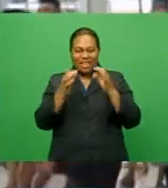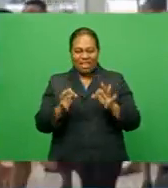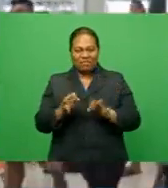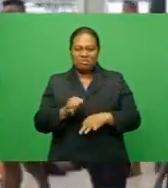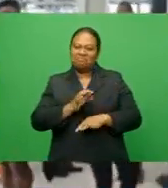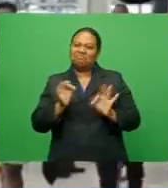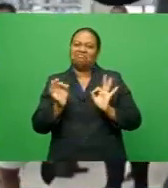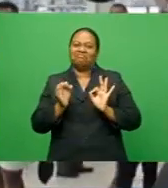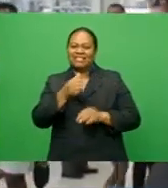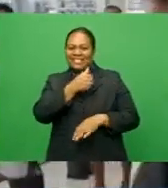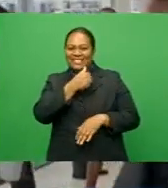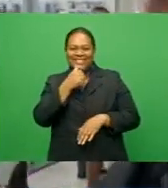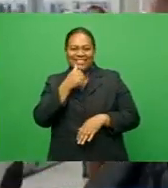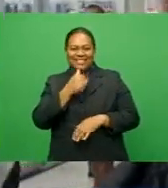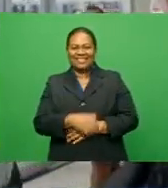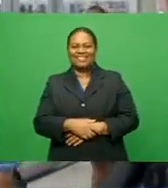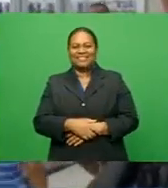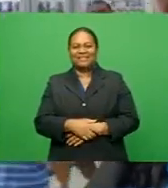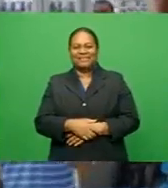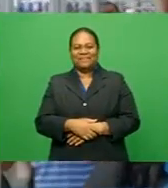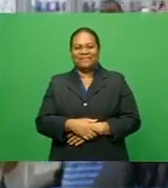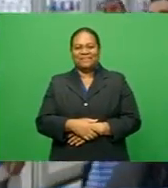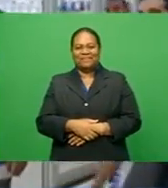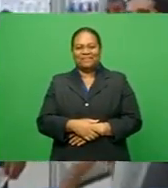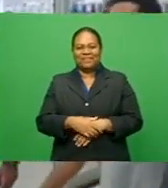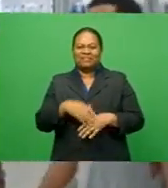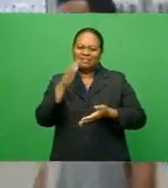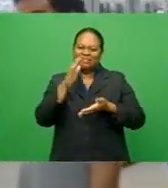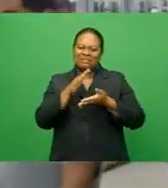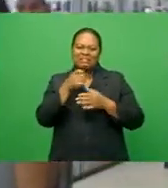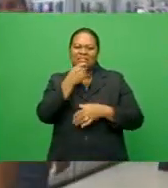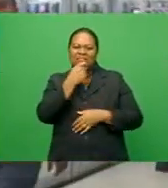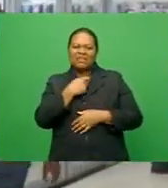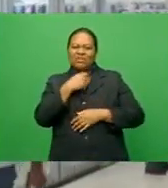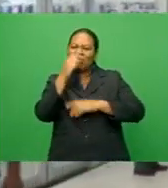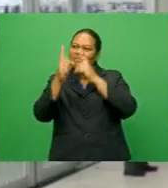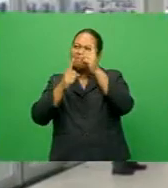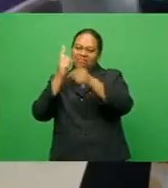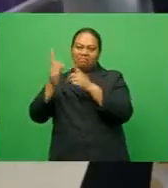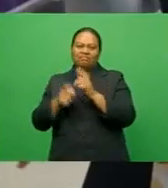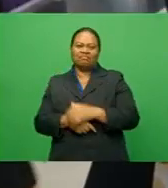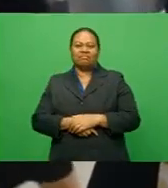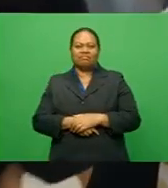much sweets. But there was less fireworks too, so there wasn't much to enjoy, but it was fun.